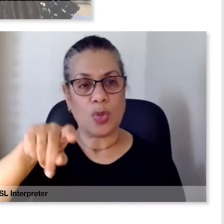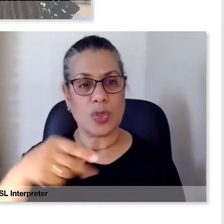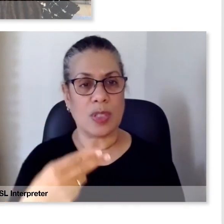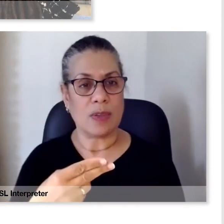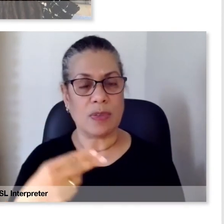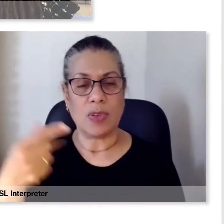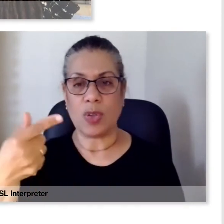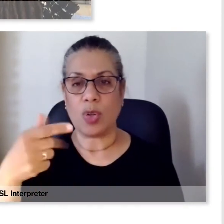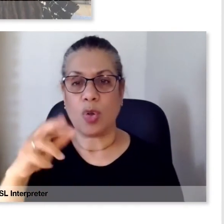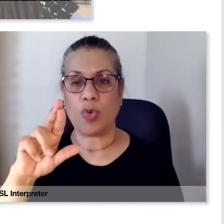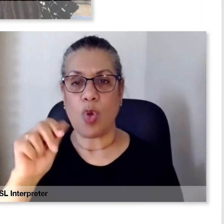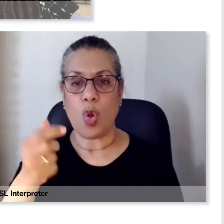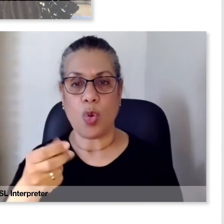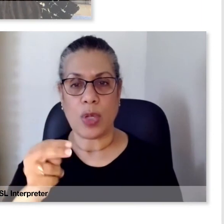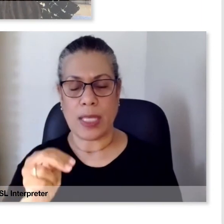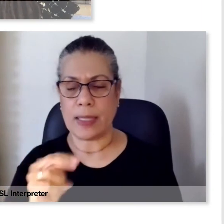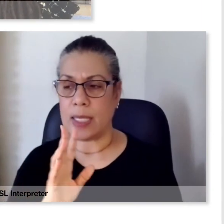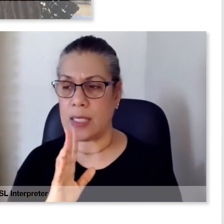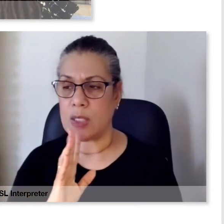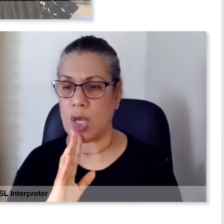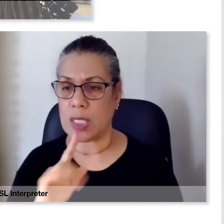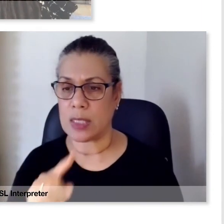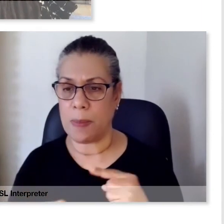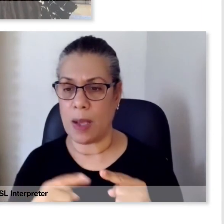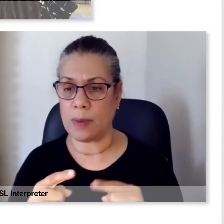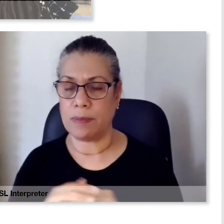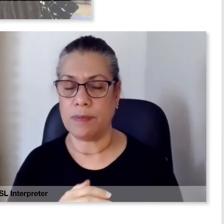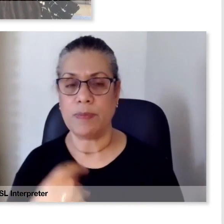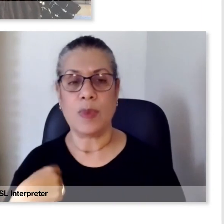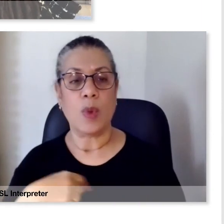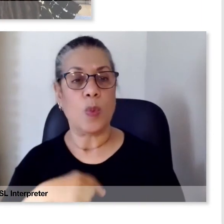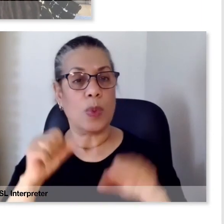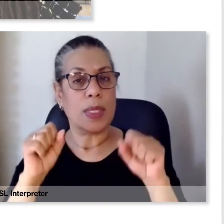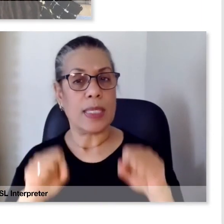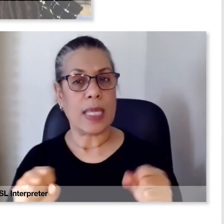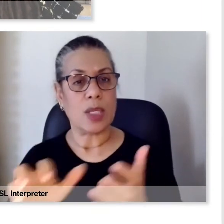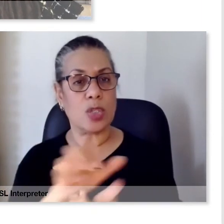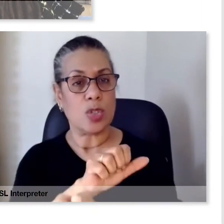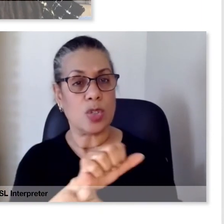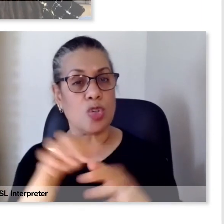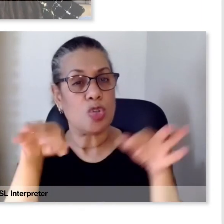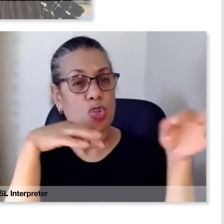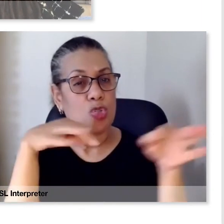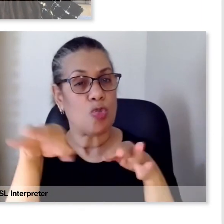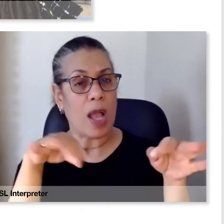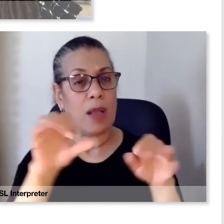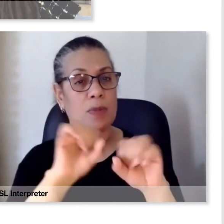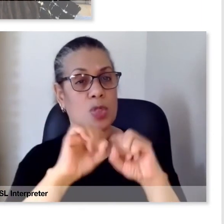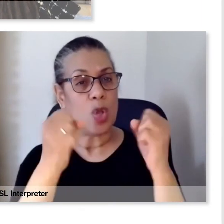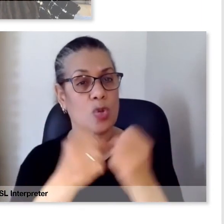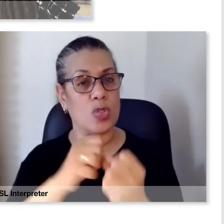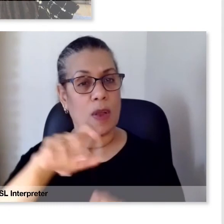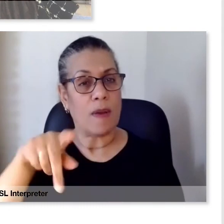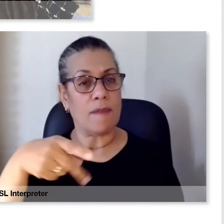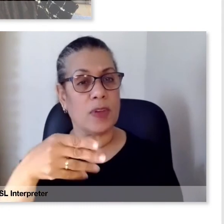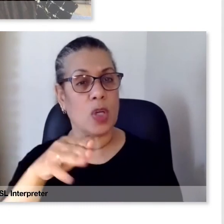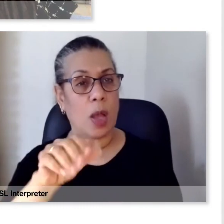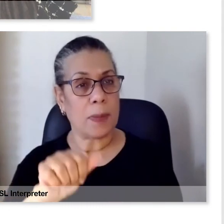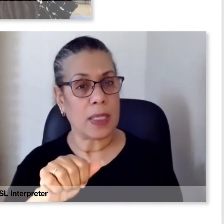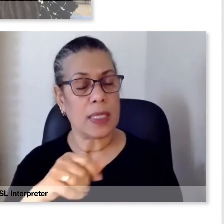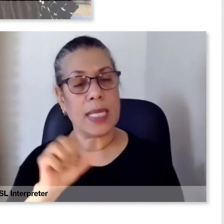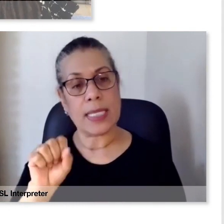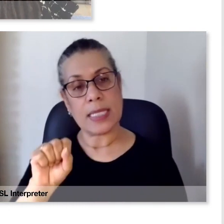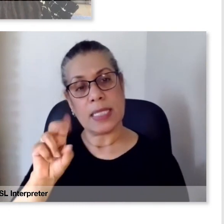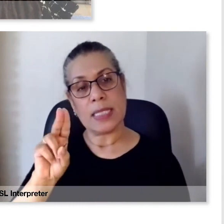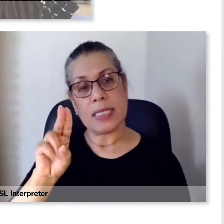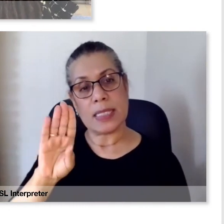something to the effect of, you know, we can describe subjective social phenomena in subjective ways, you know,